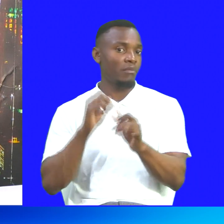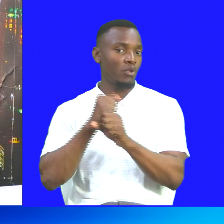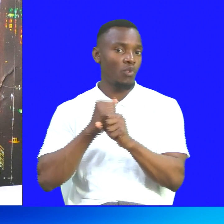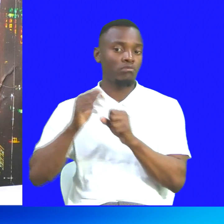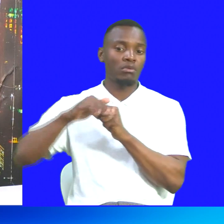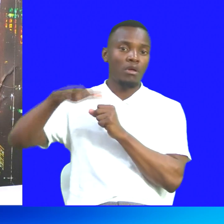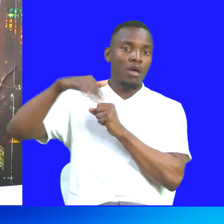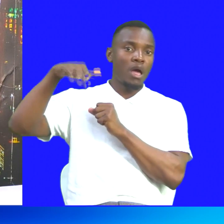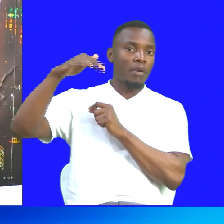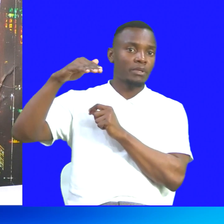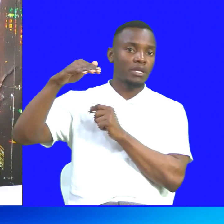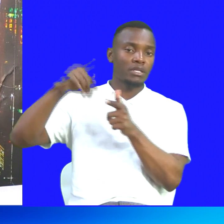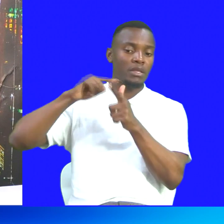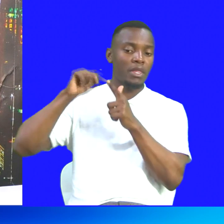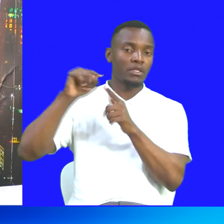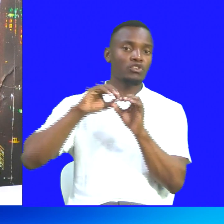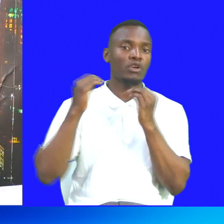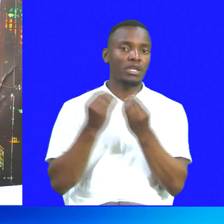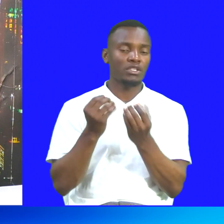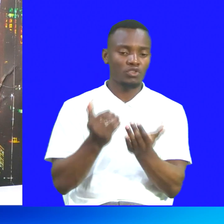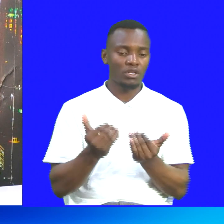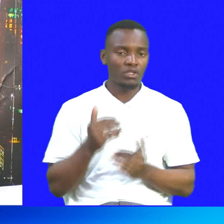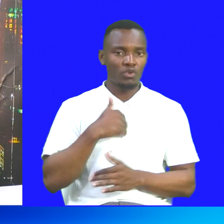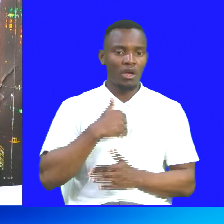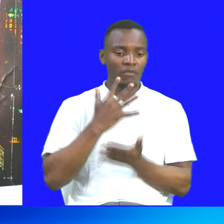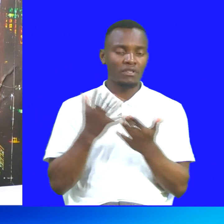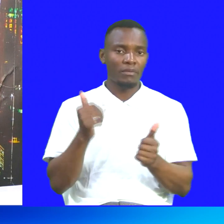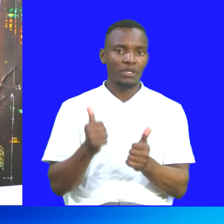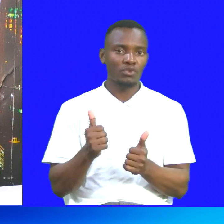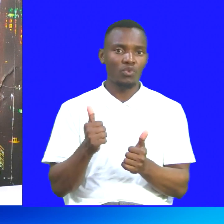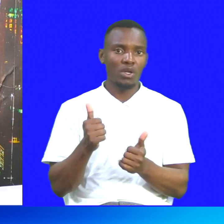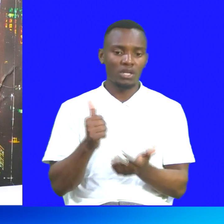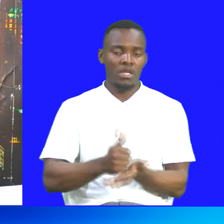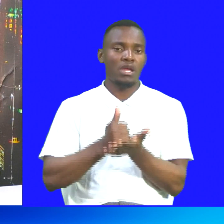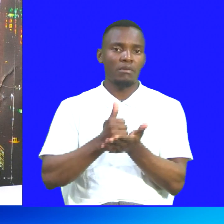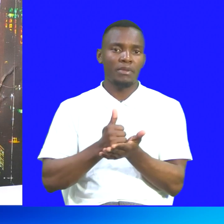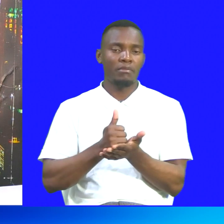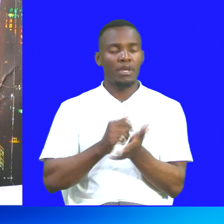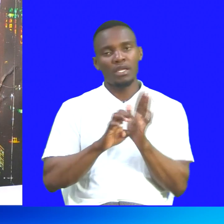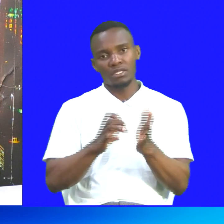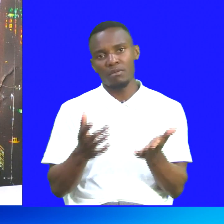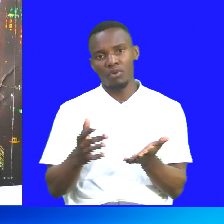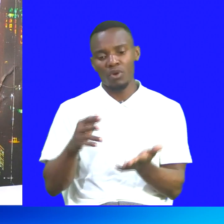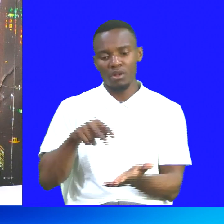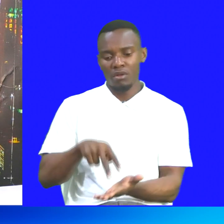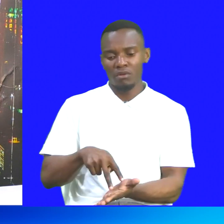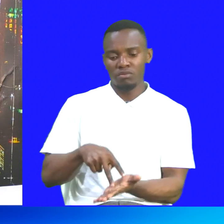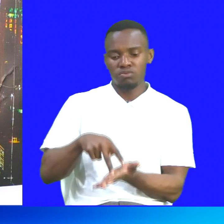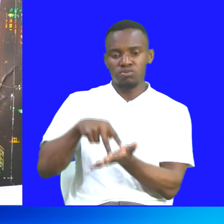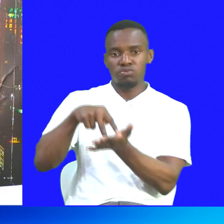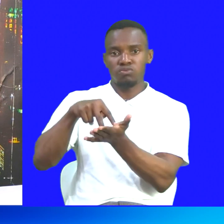organization should have something to aid their movement, like an elevator or